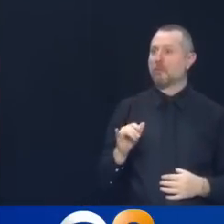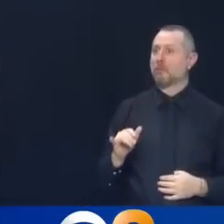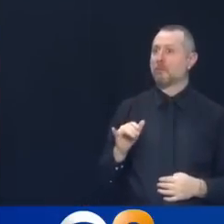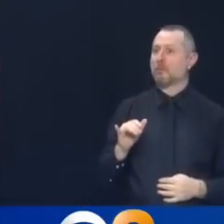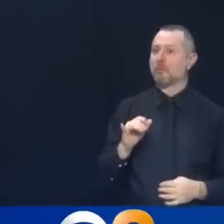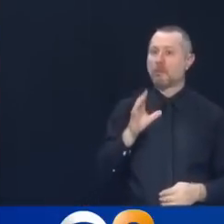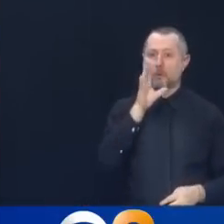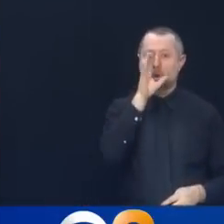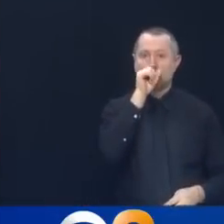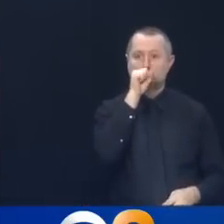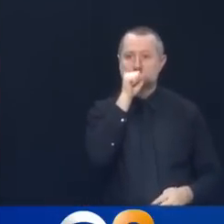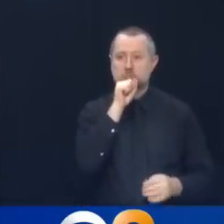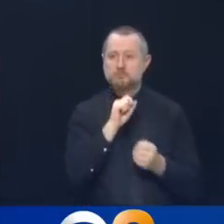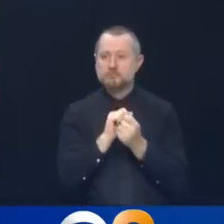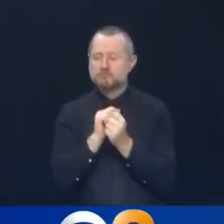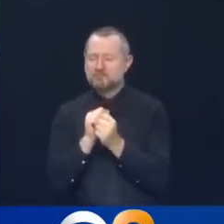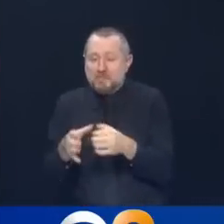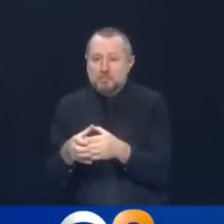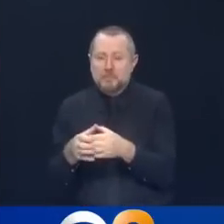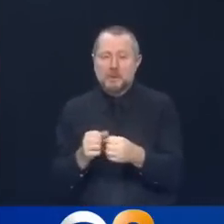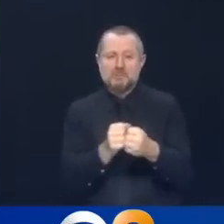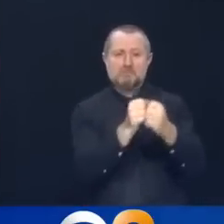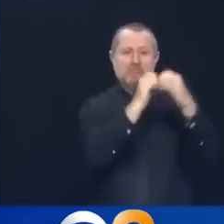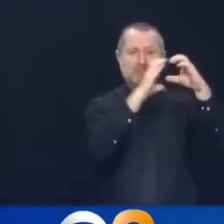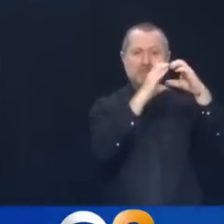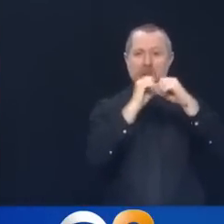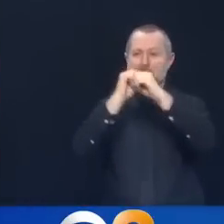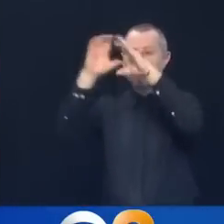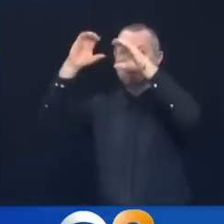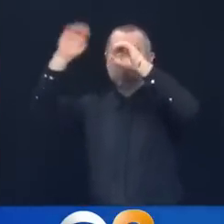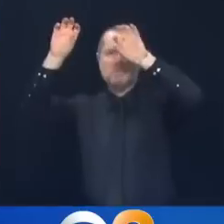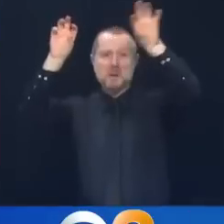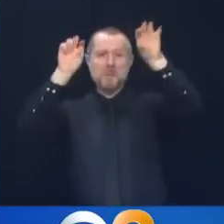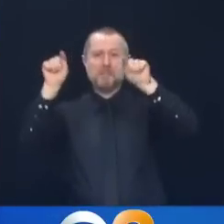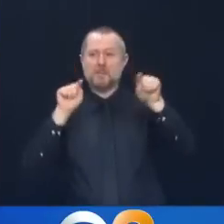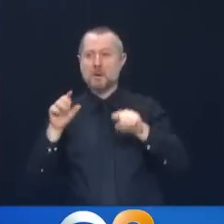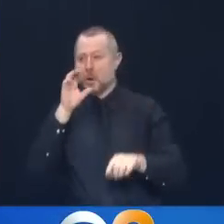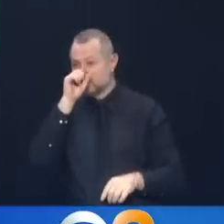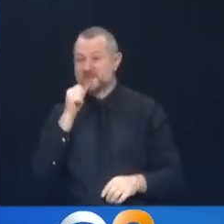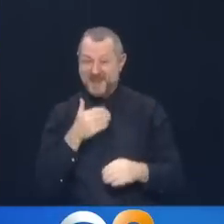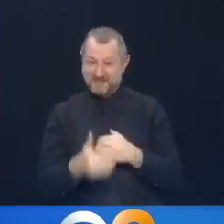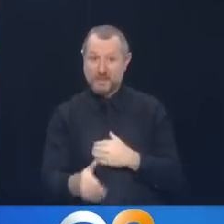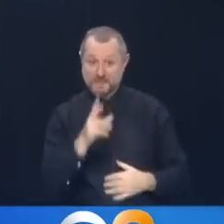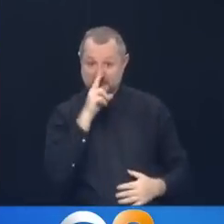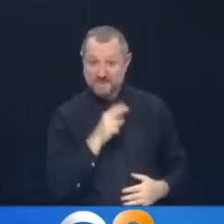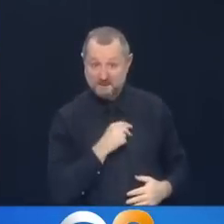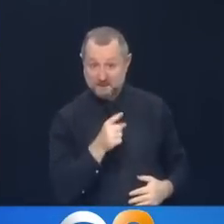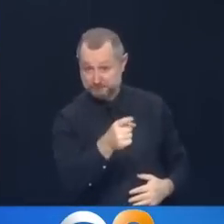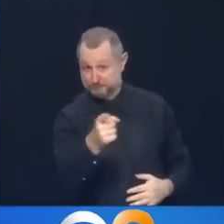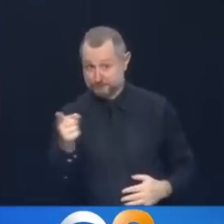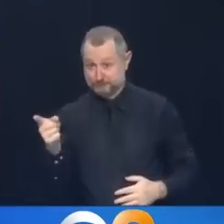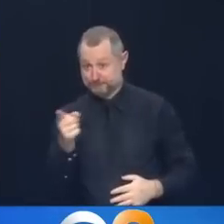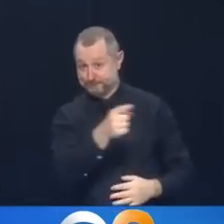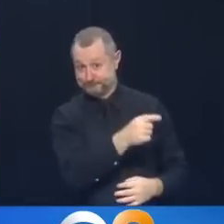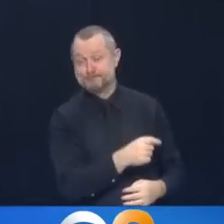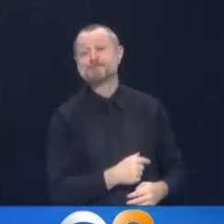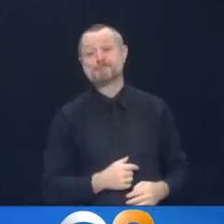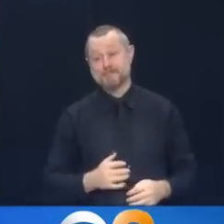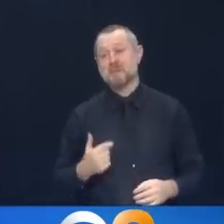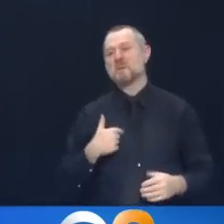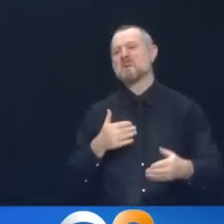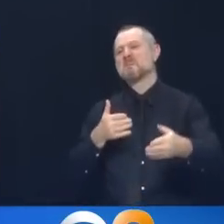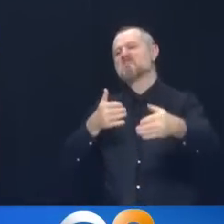and increased positivity after Thanksgiving. I'll wager you on it